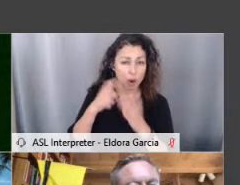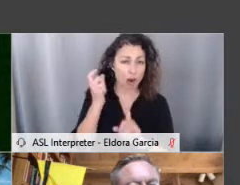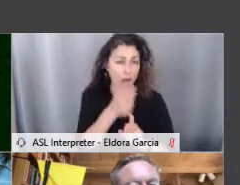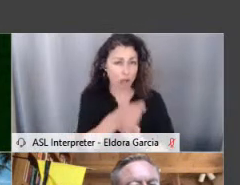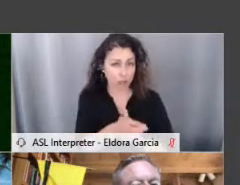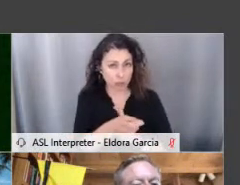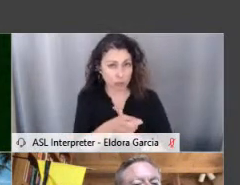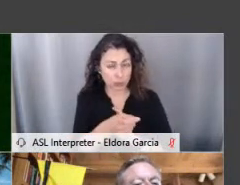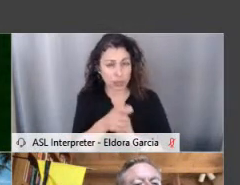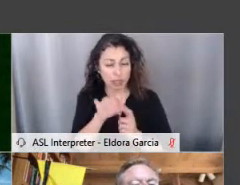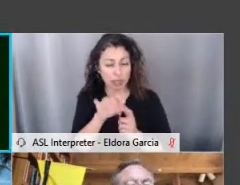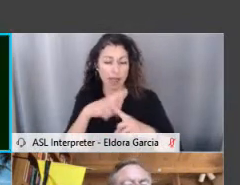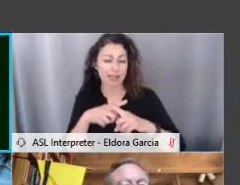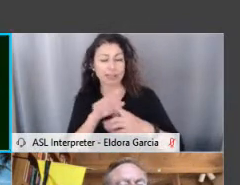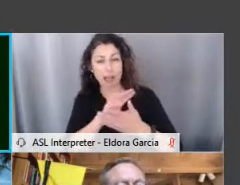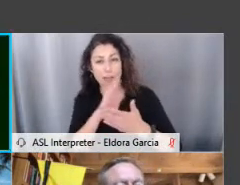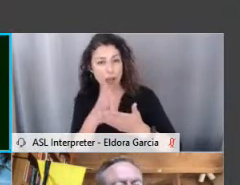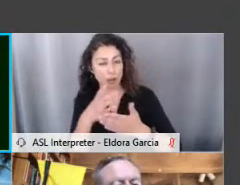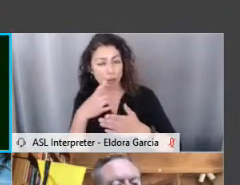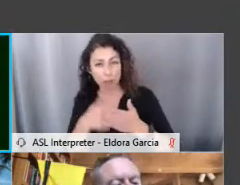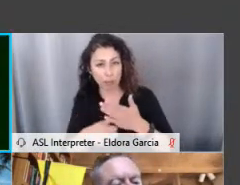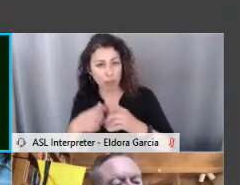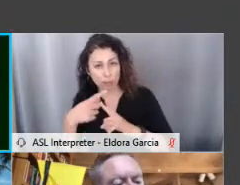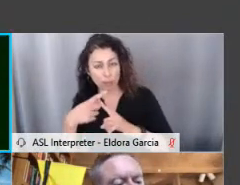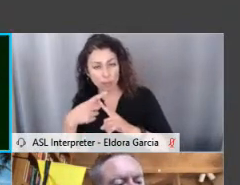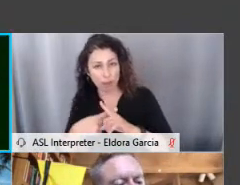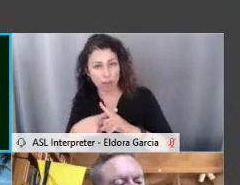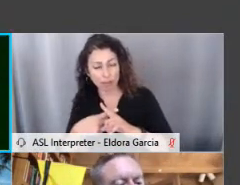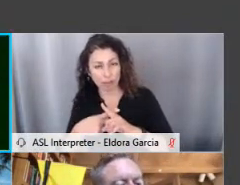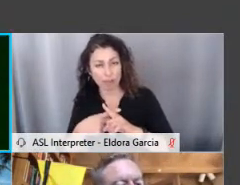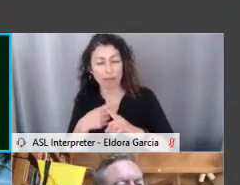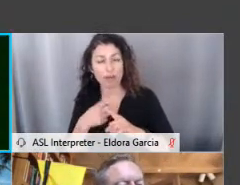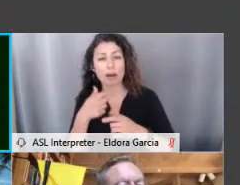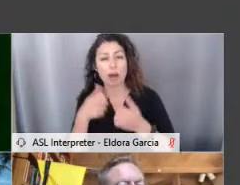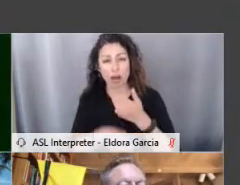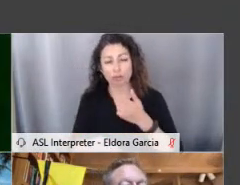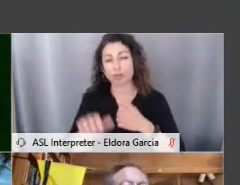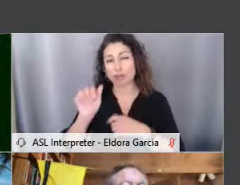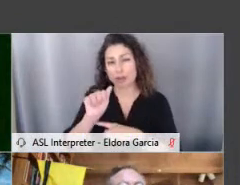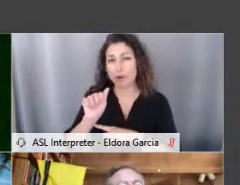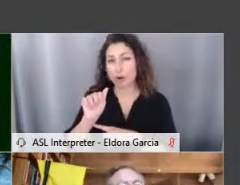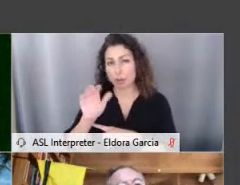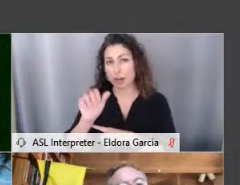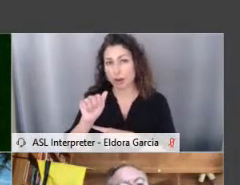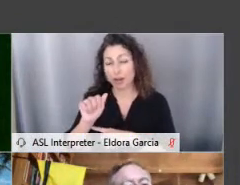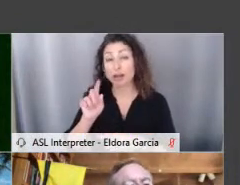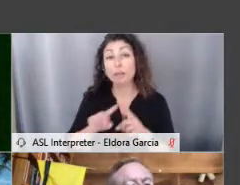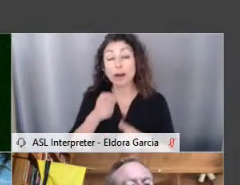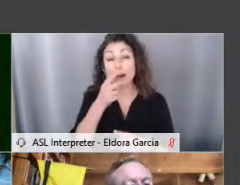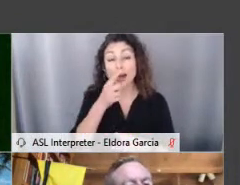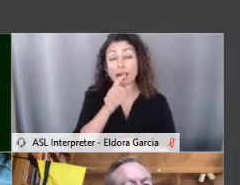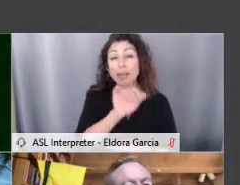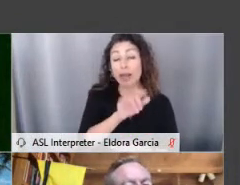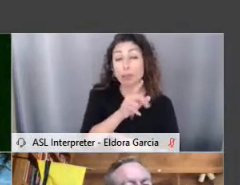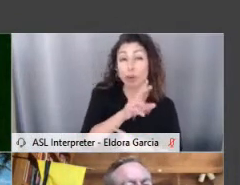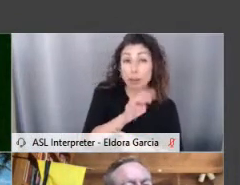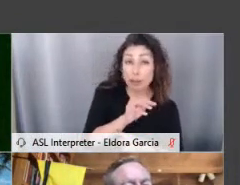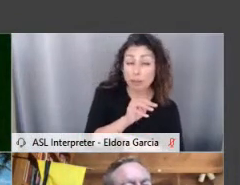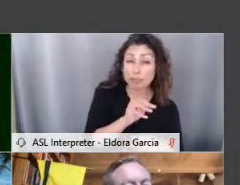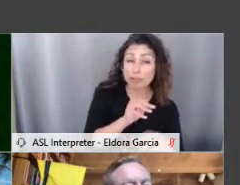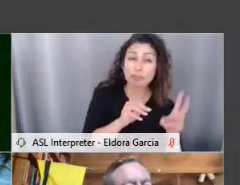this much per month to buy the benchmark plan under the Affordable Care Act. But the premium is,